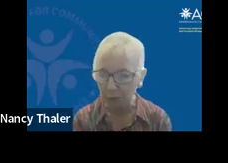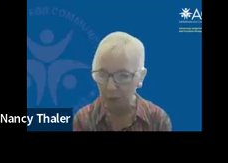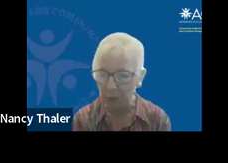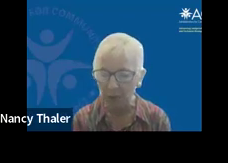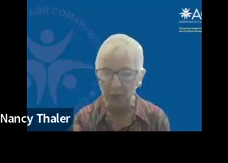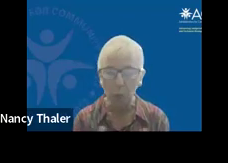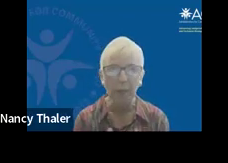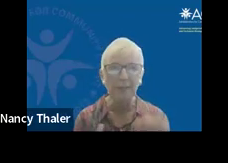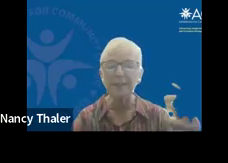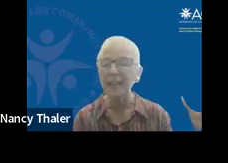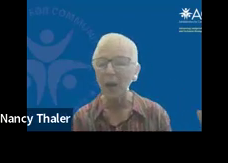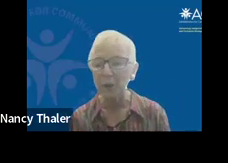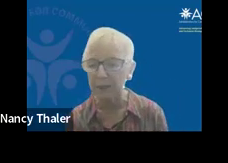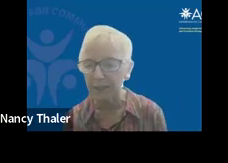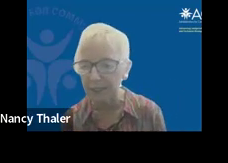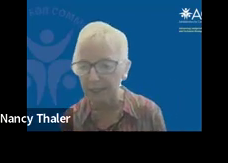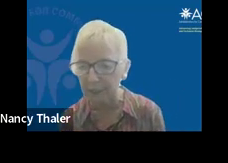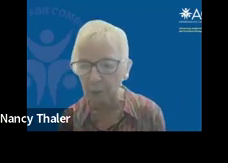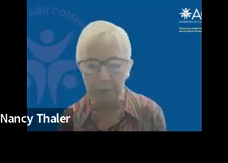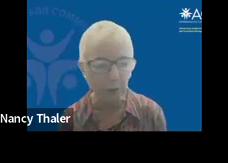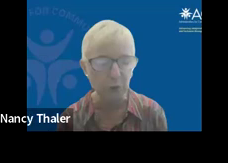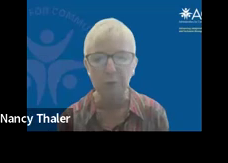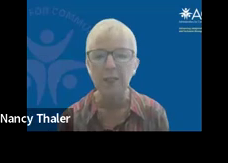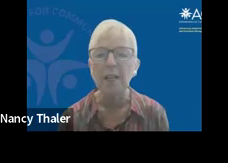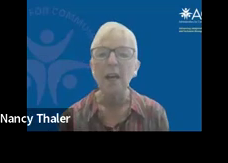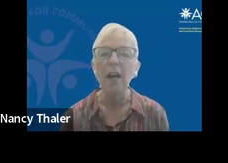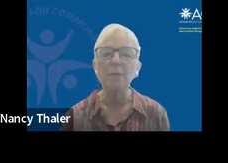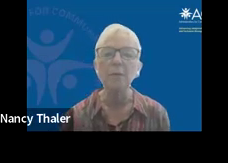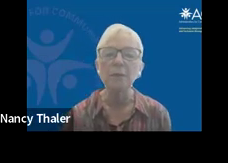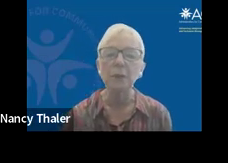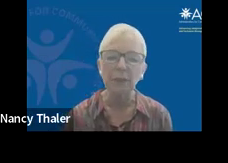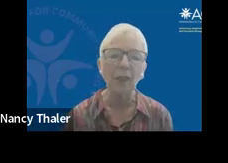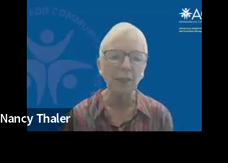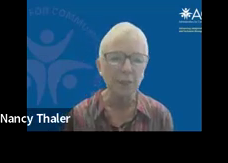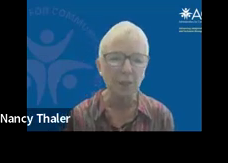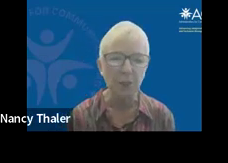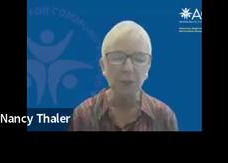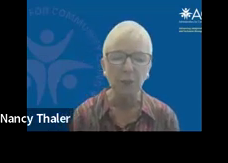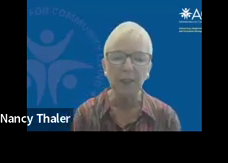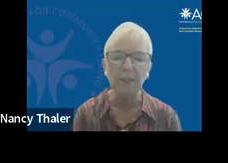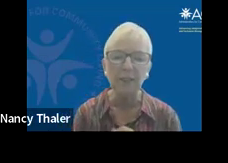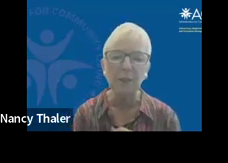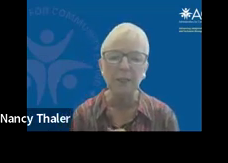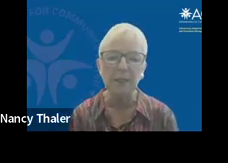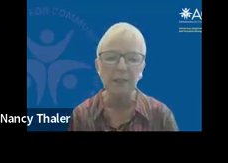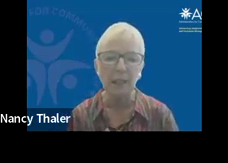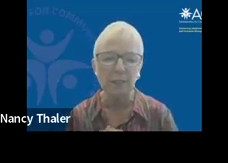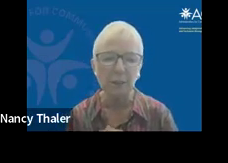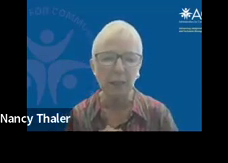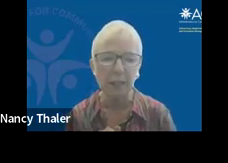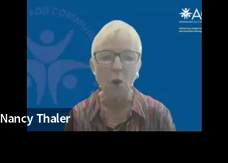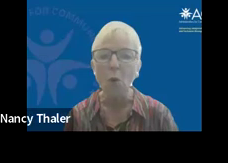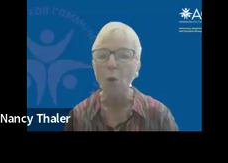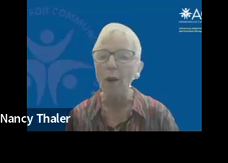only person who has wasted hours sitting in appointment rooms with nothing to do, waiting to go in to see the